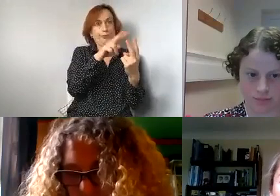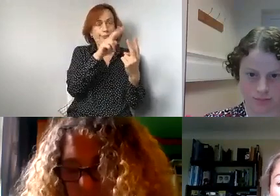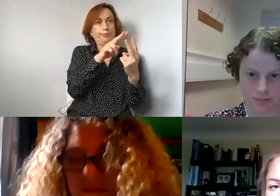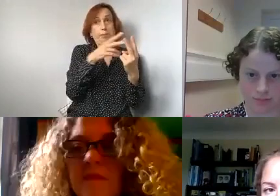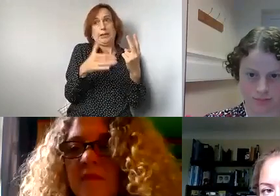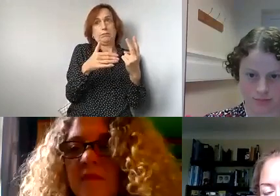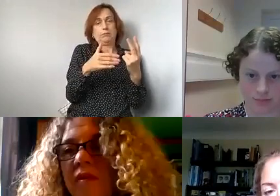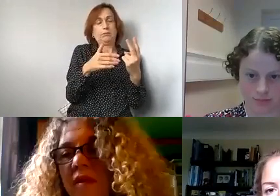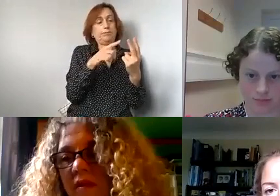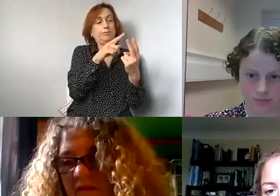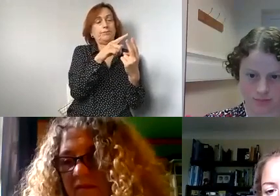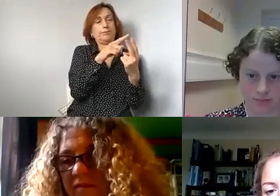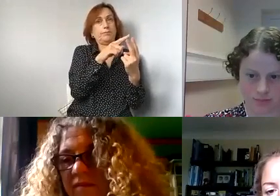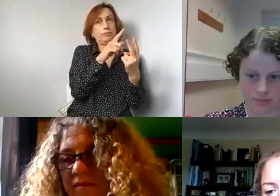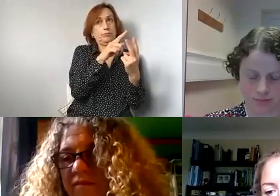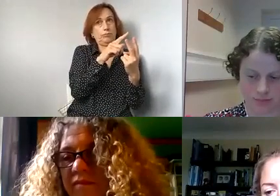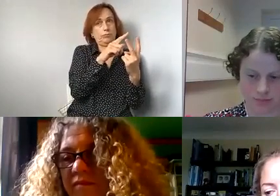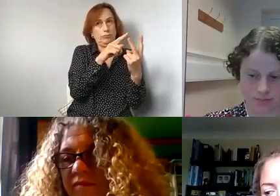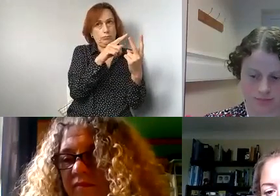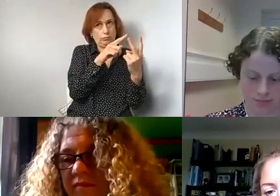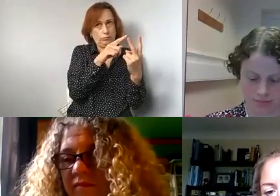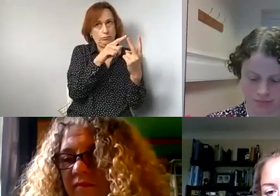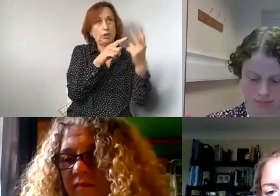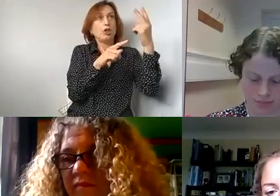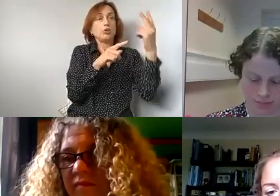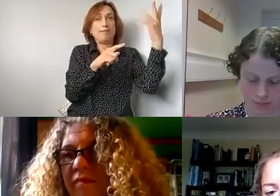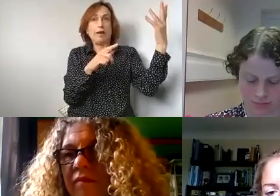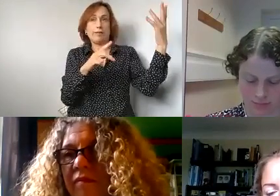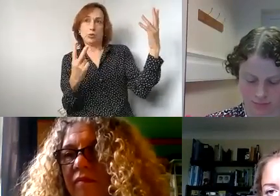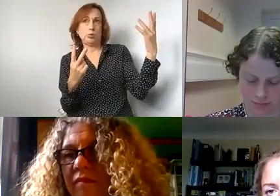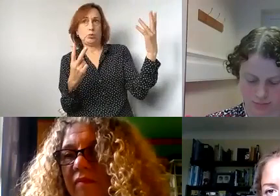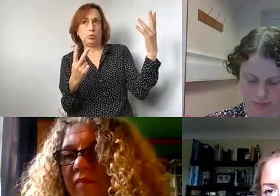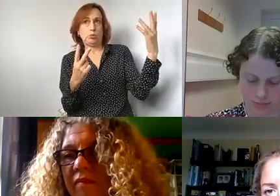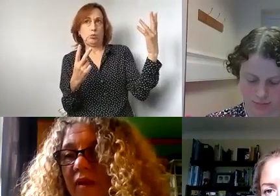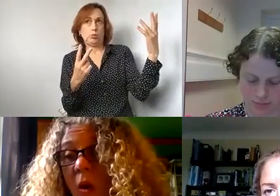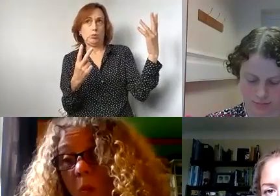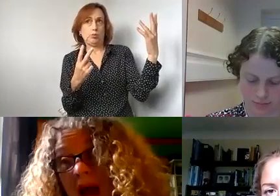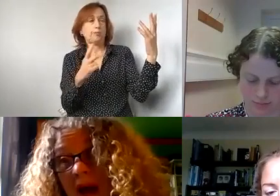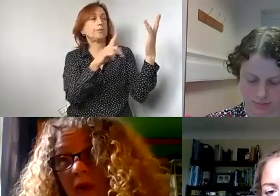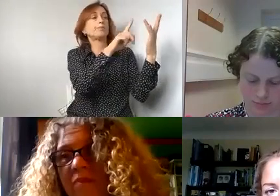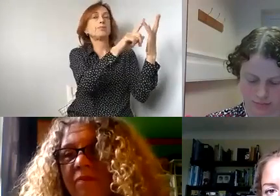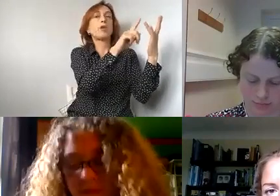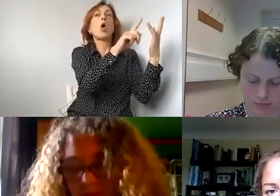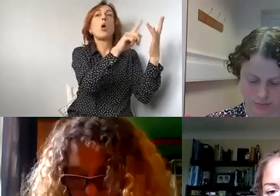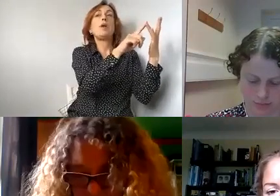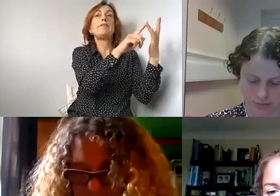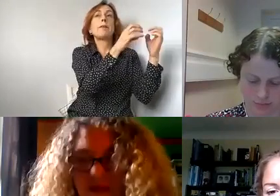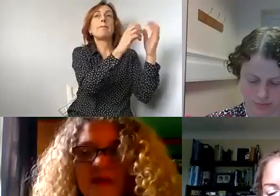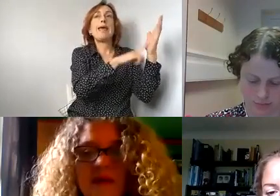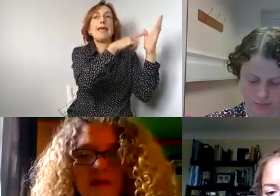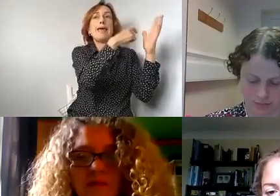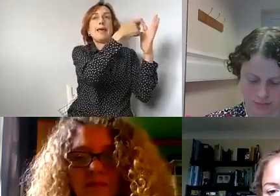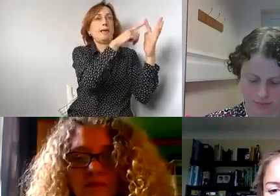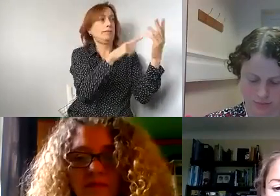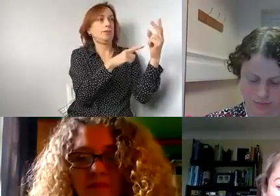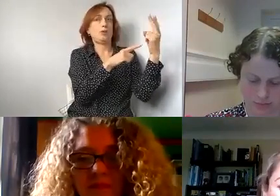had 25 votes to 2 in favour of Olivia Blake. So Libby obviously is duly